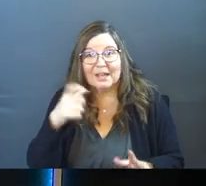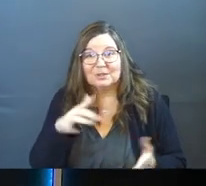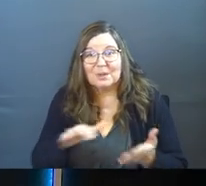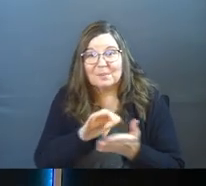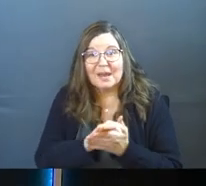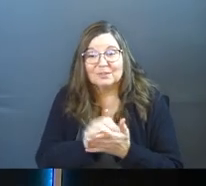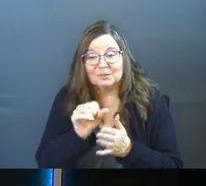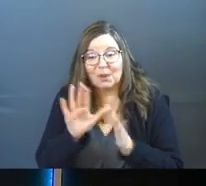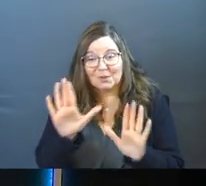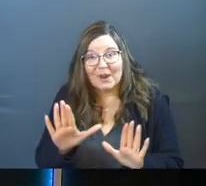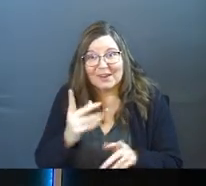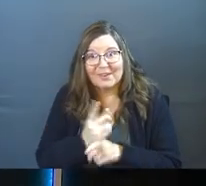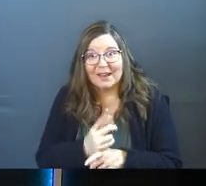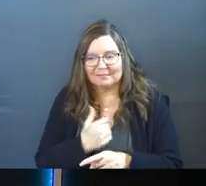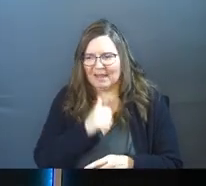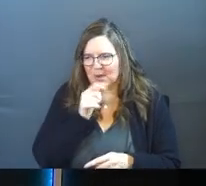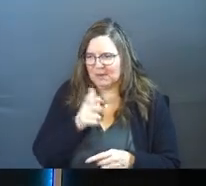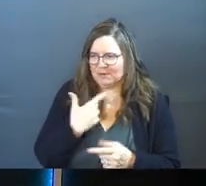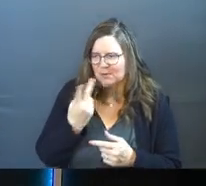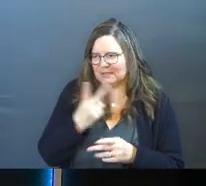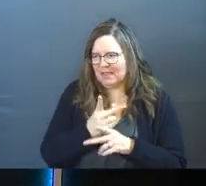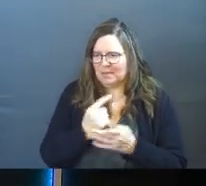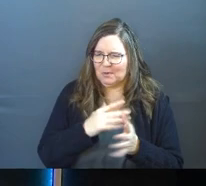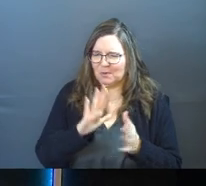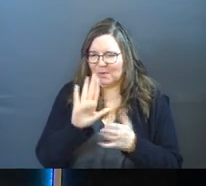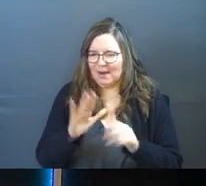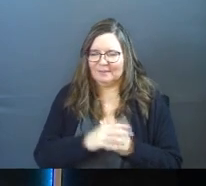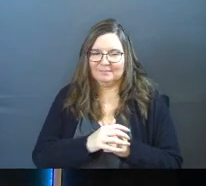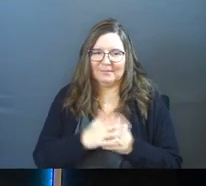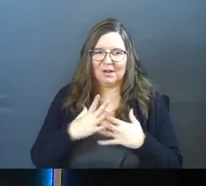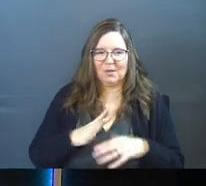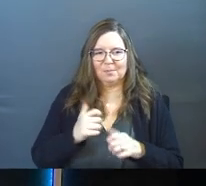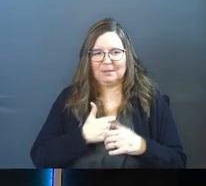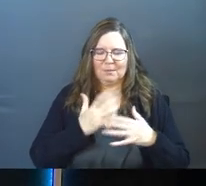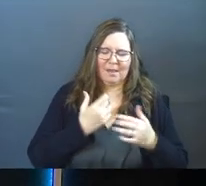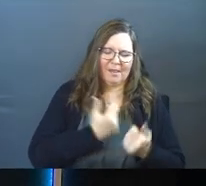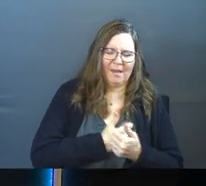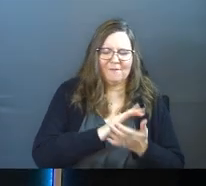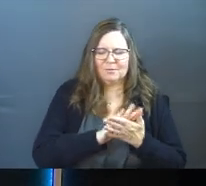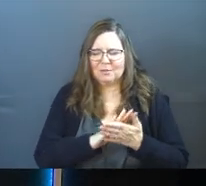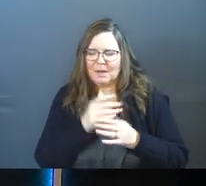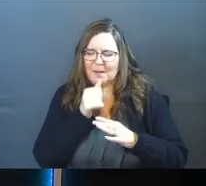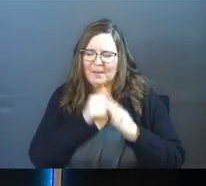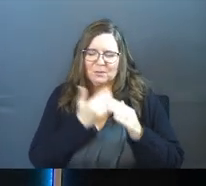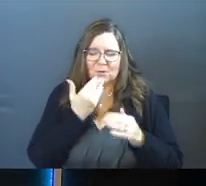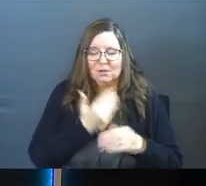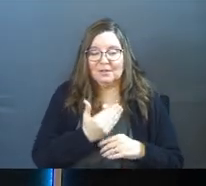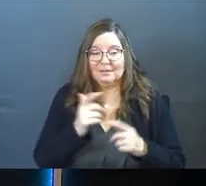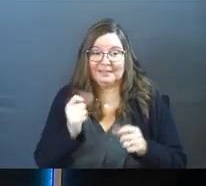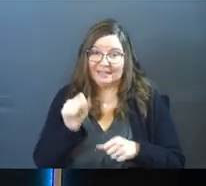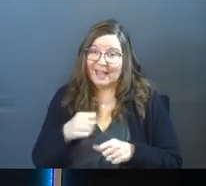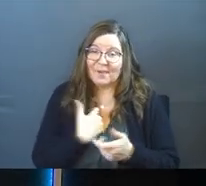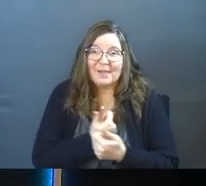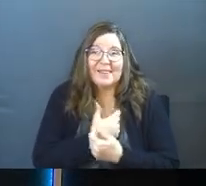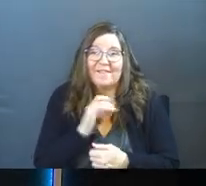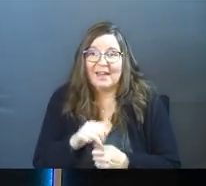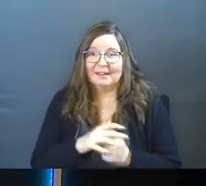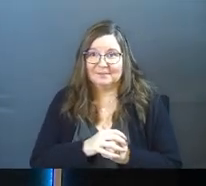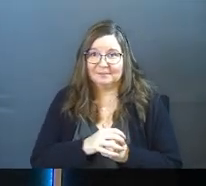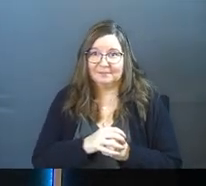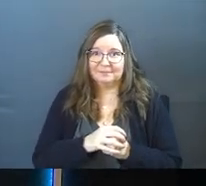your marriage is so great, right? You're like, I don't need to go see a therapist. We're doing great. I'm clothing myself in love and I'm gentle and I'm patient and we're good. Yes, I would love